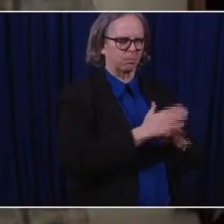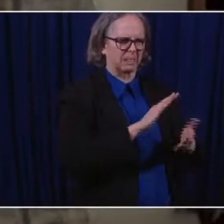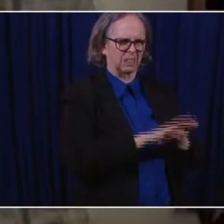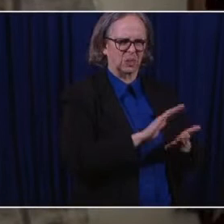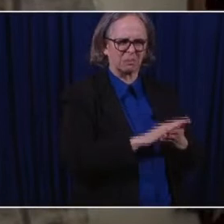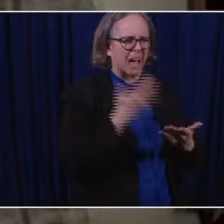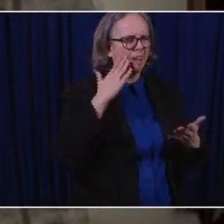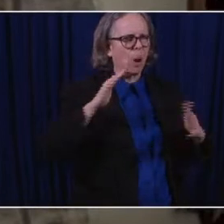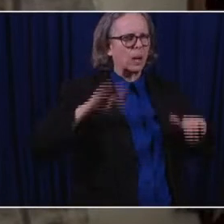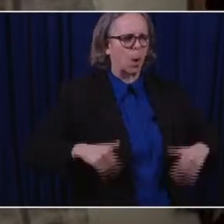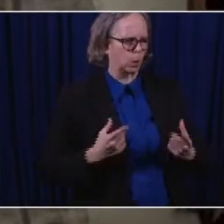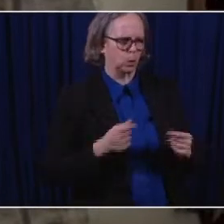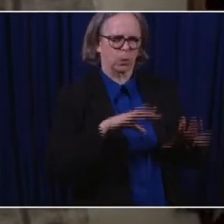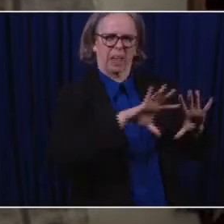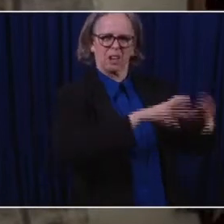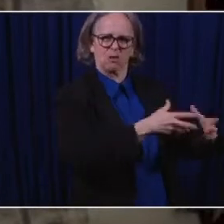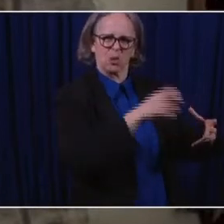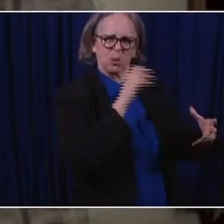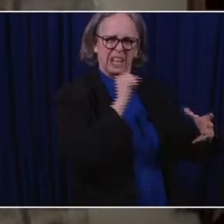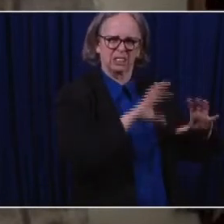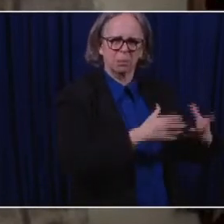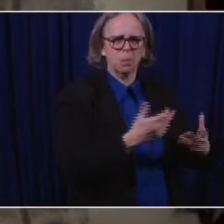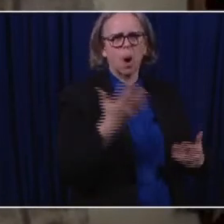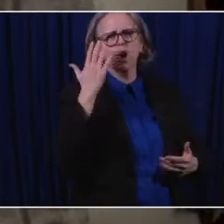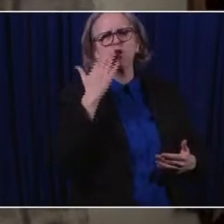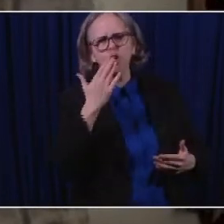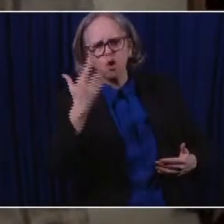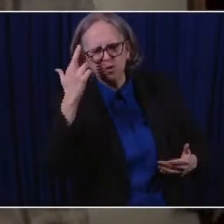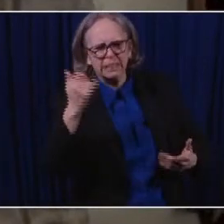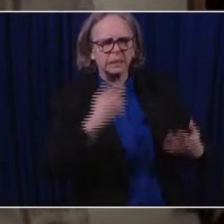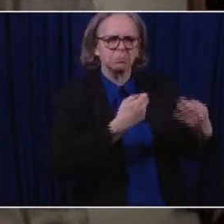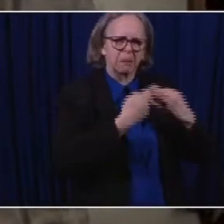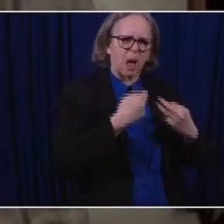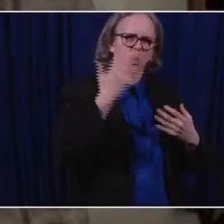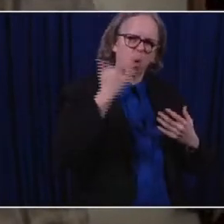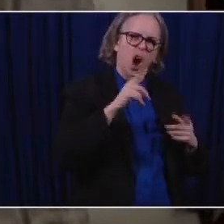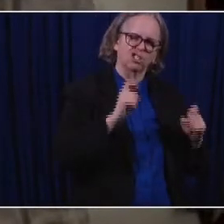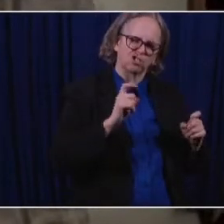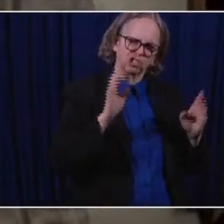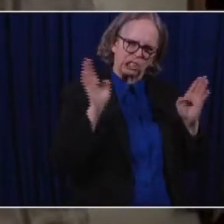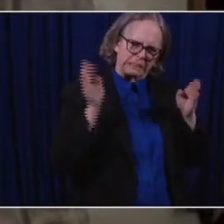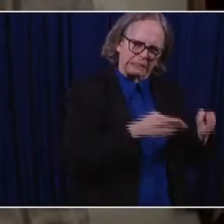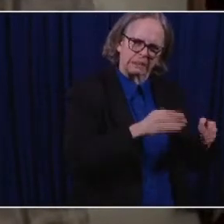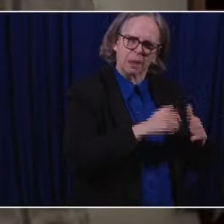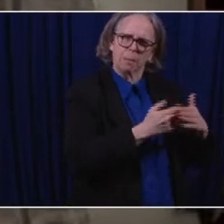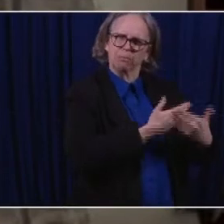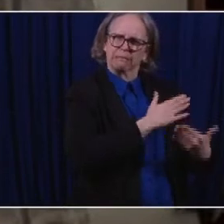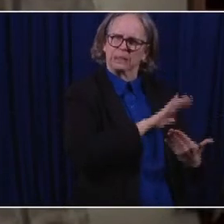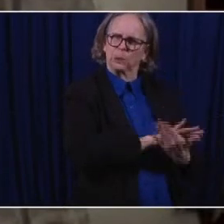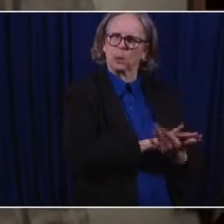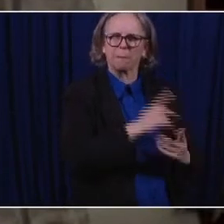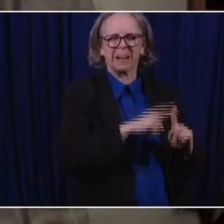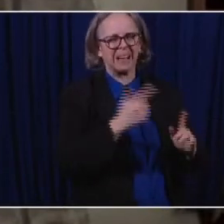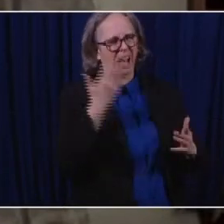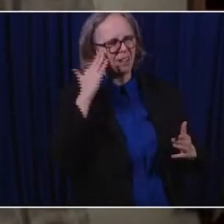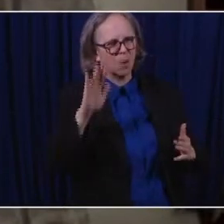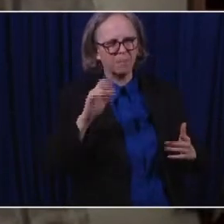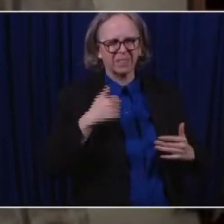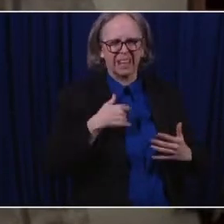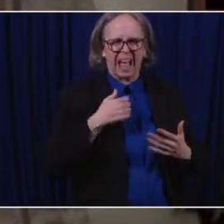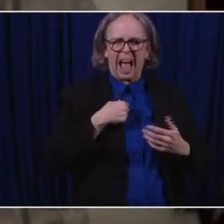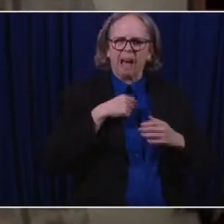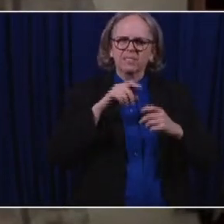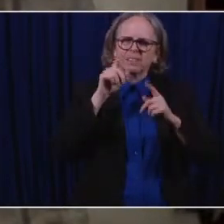make a strong case too, like many other groups make a strong case. But we had a specific goal, and we're trying to keep our eye on the